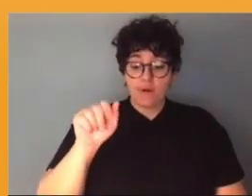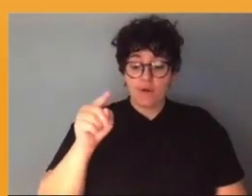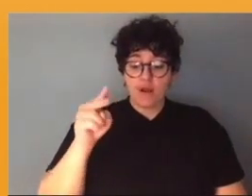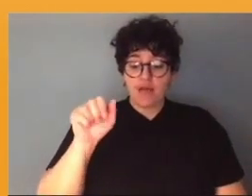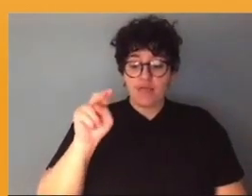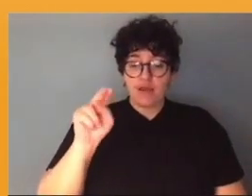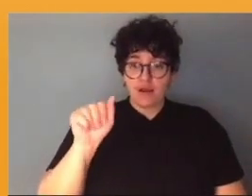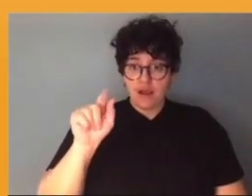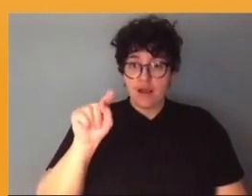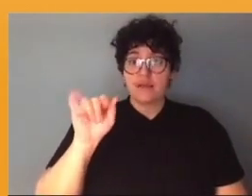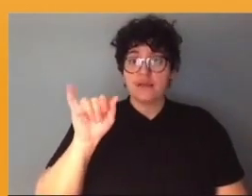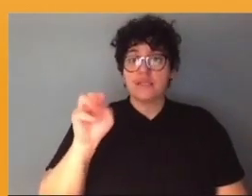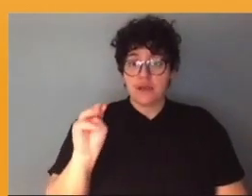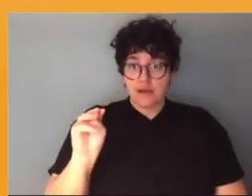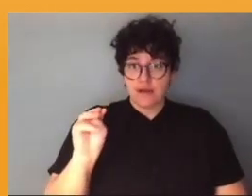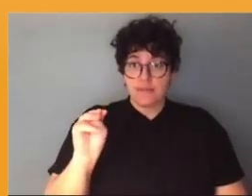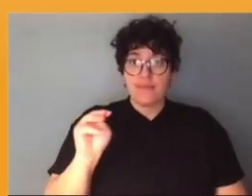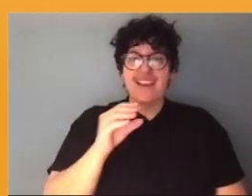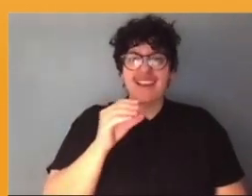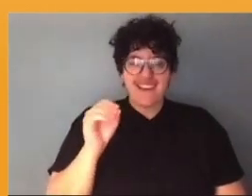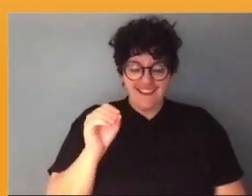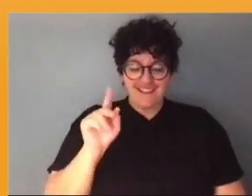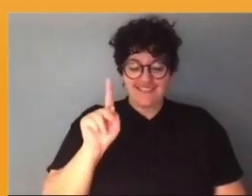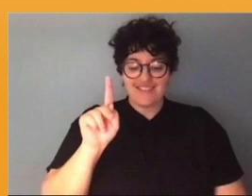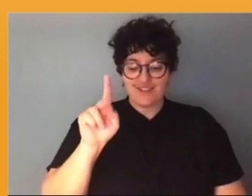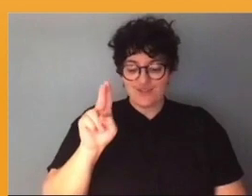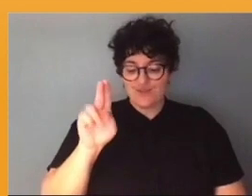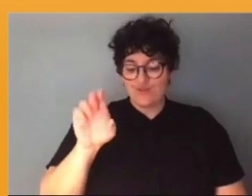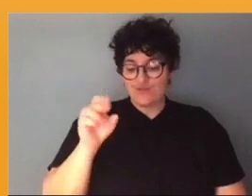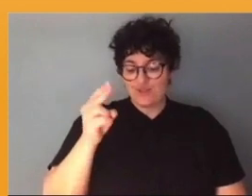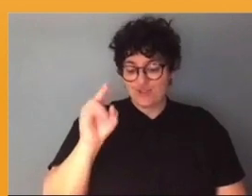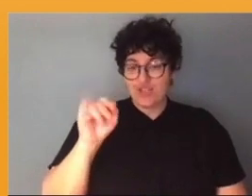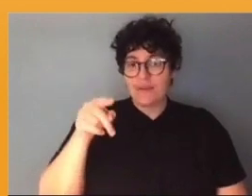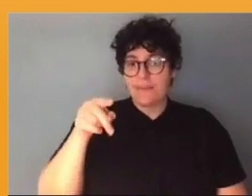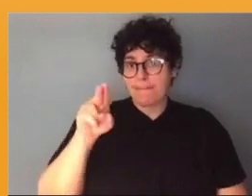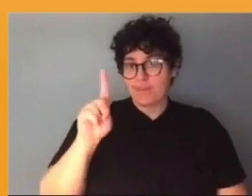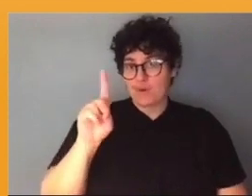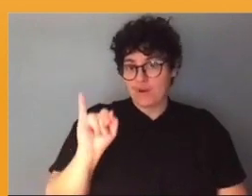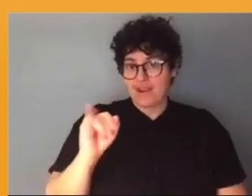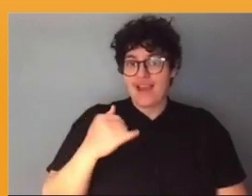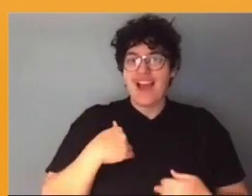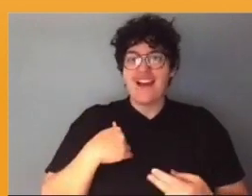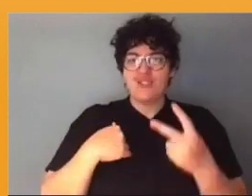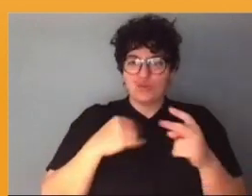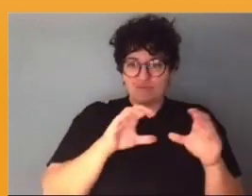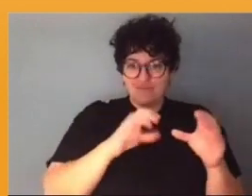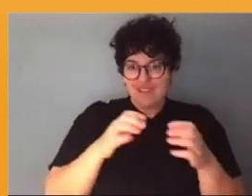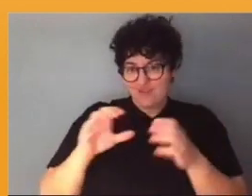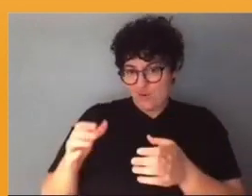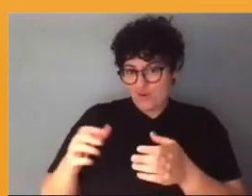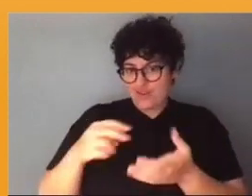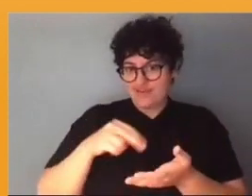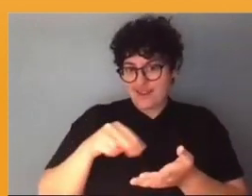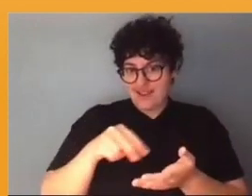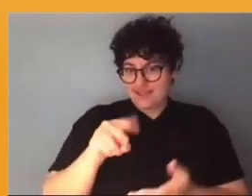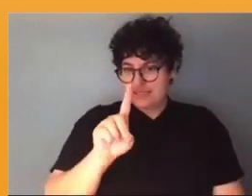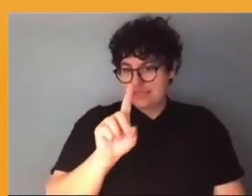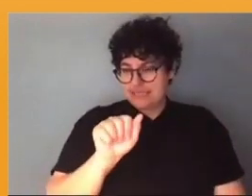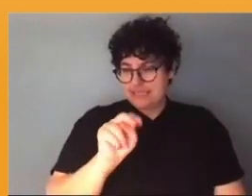and Kuchipudi, there are two subcategories of dance. One is called Tandavam, and it's a